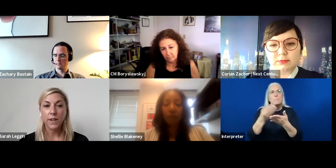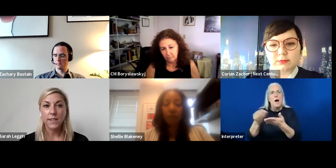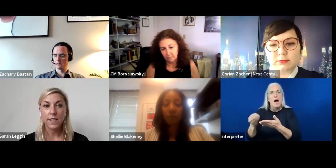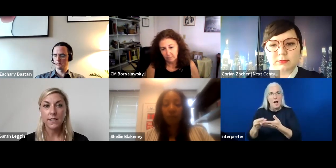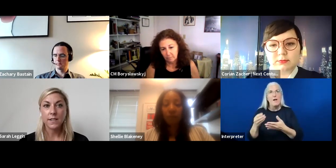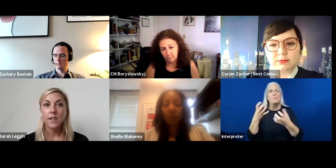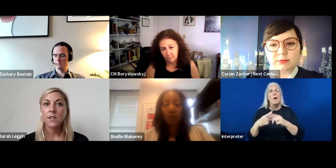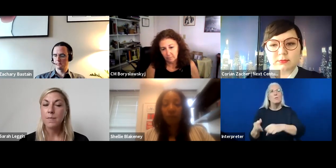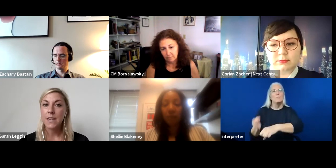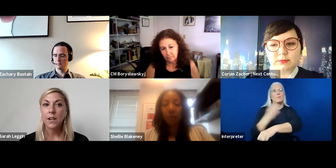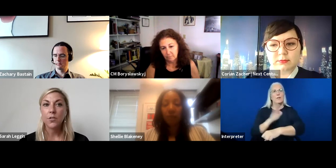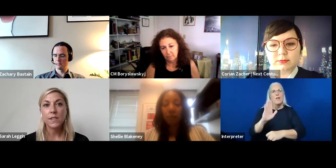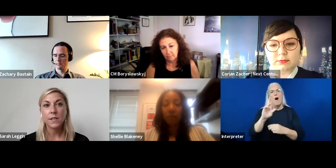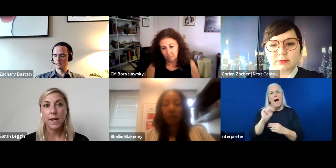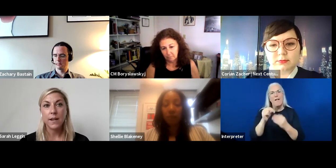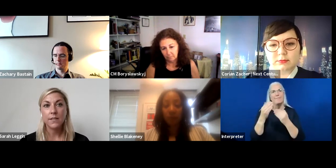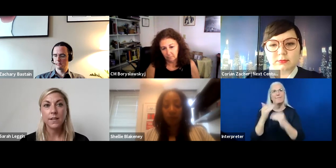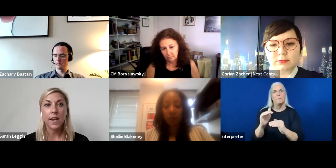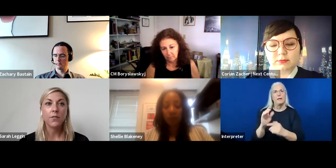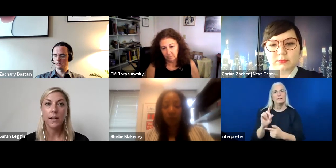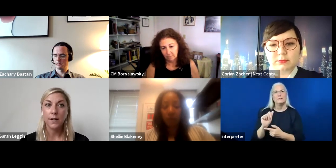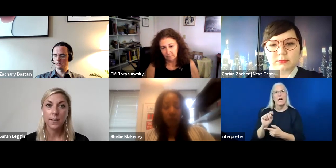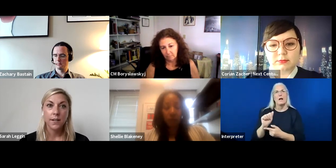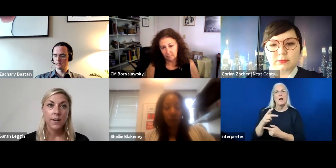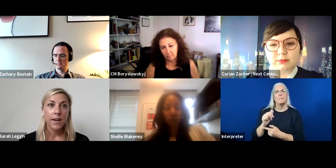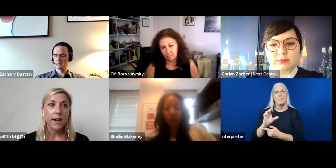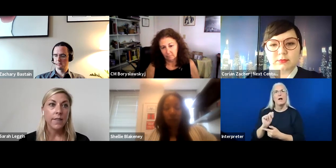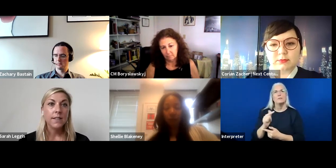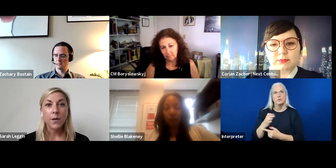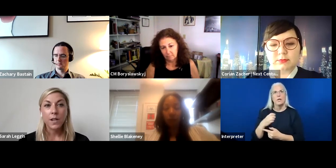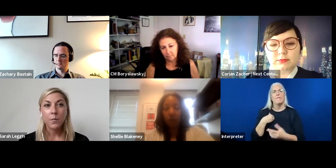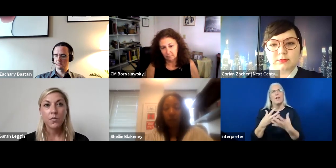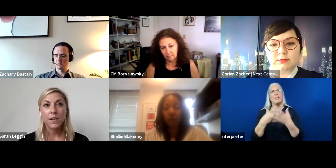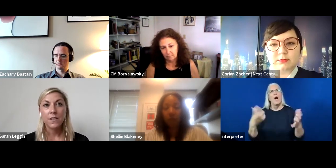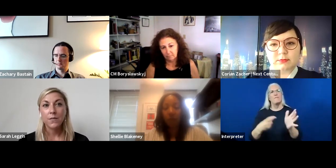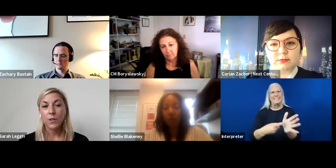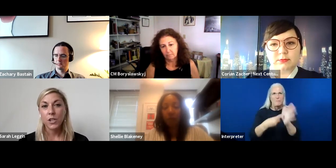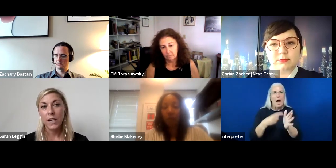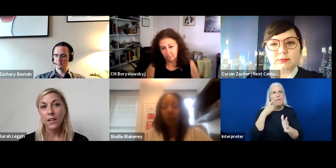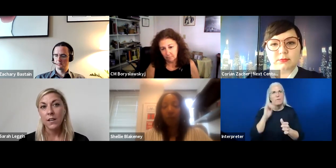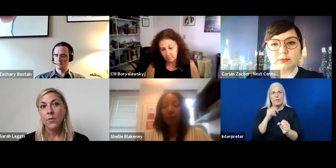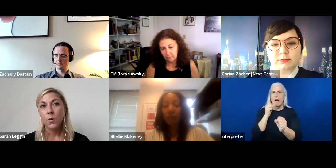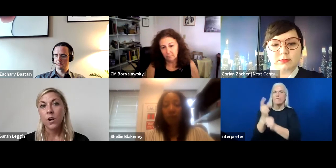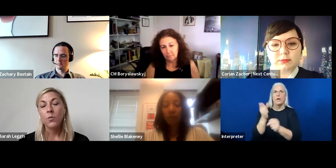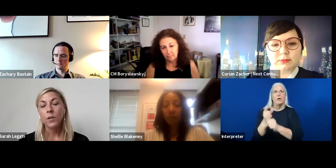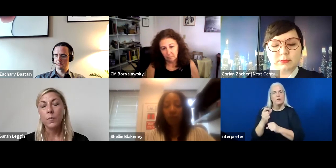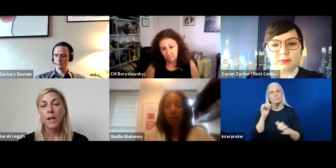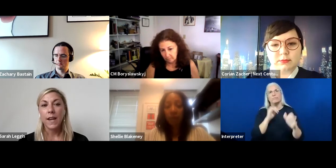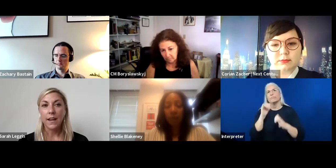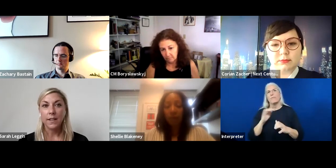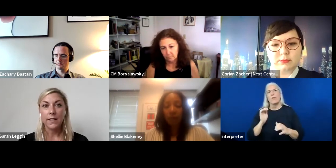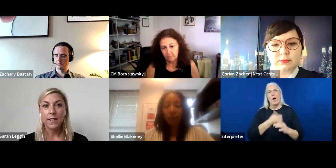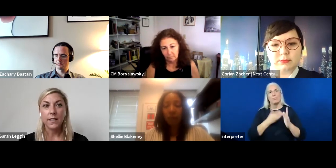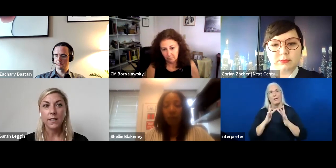mobile devices to meet increasing demands every year. These network improvements in 4G were a real